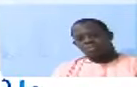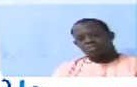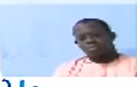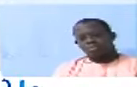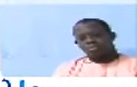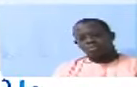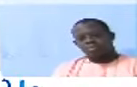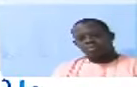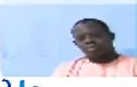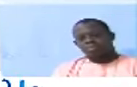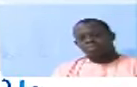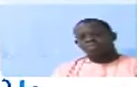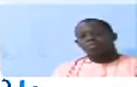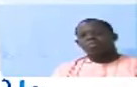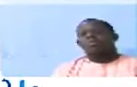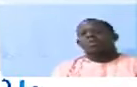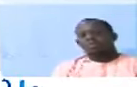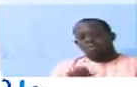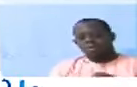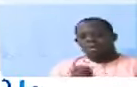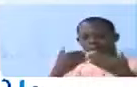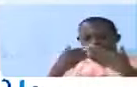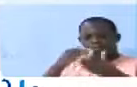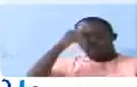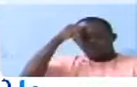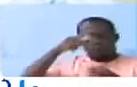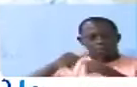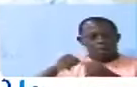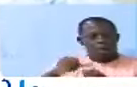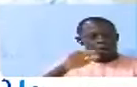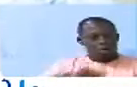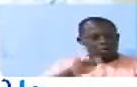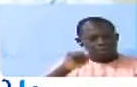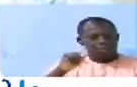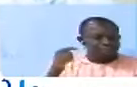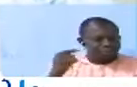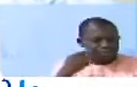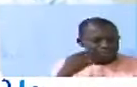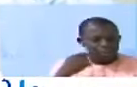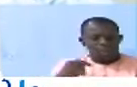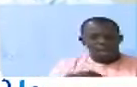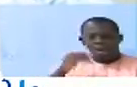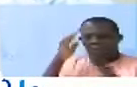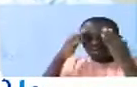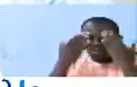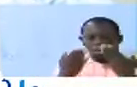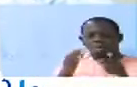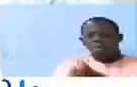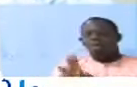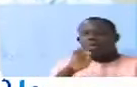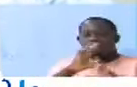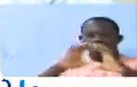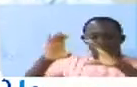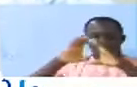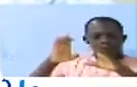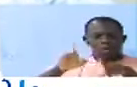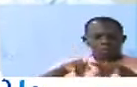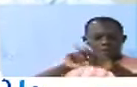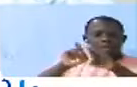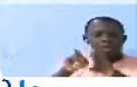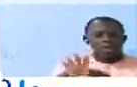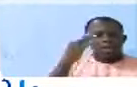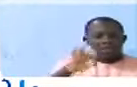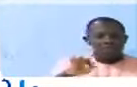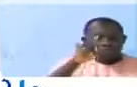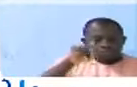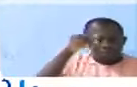He said to him, "You remember that day? That was the day, I don't know whom they communicated with. But if you